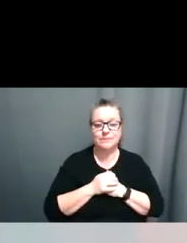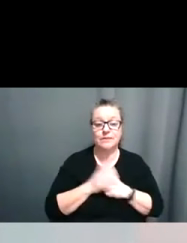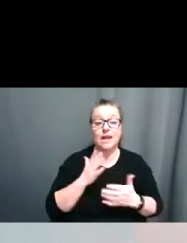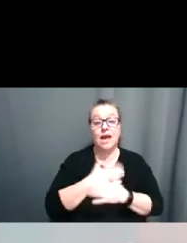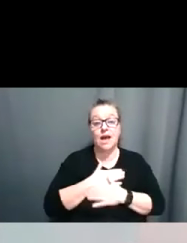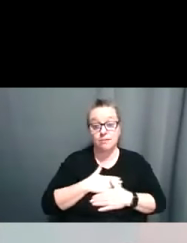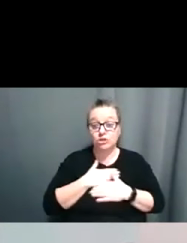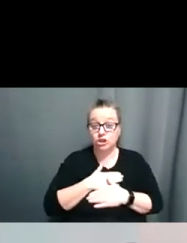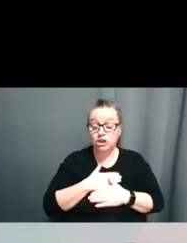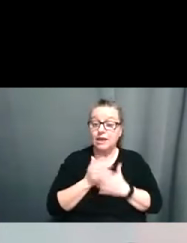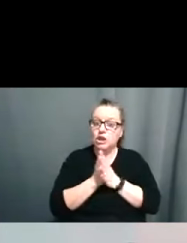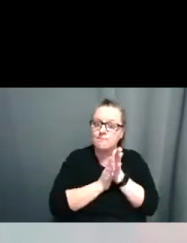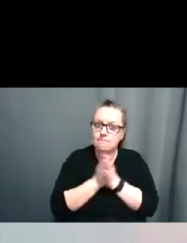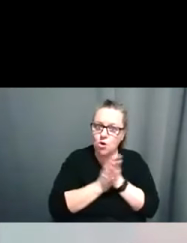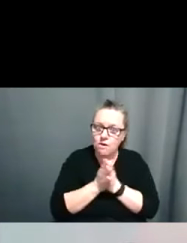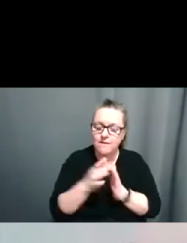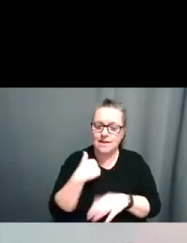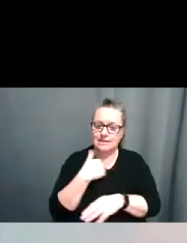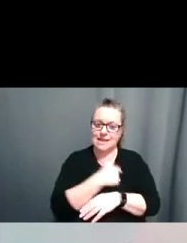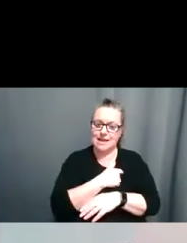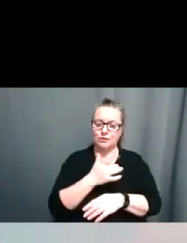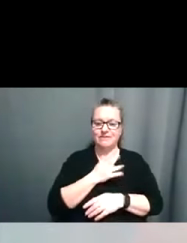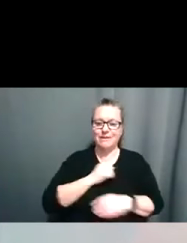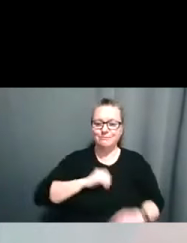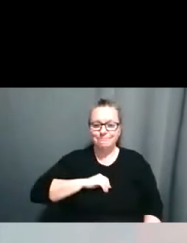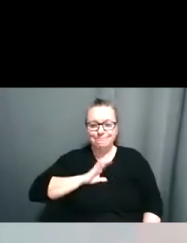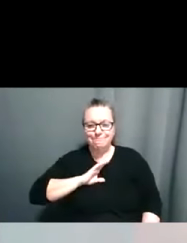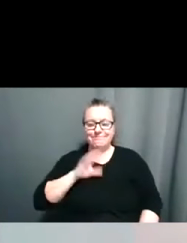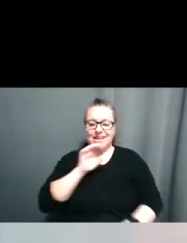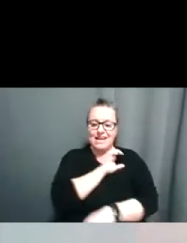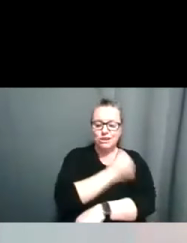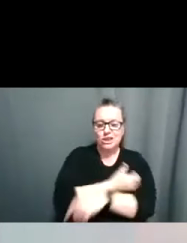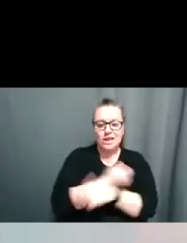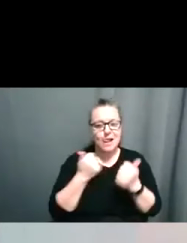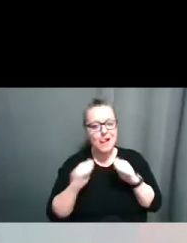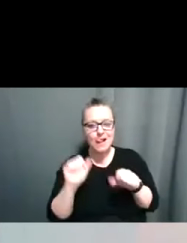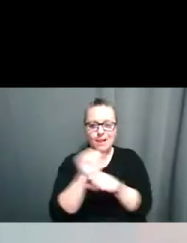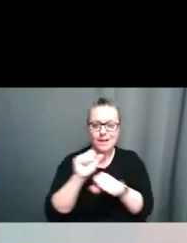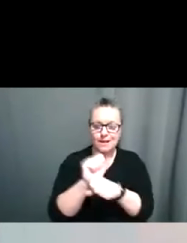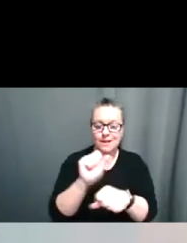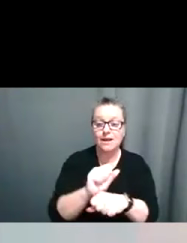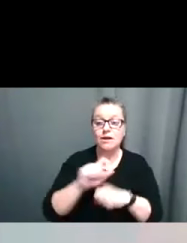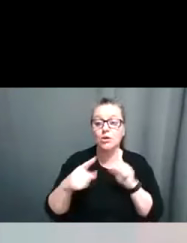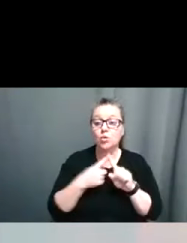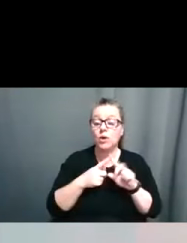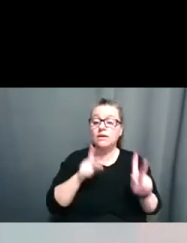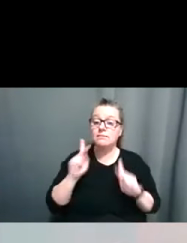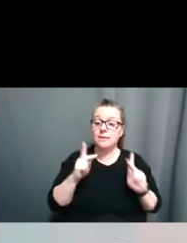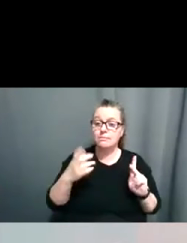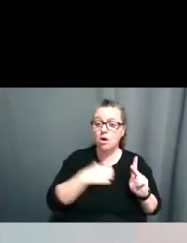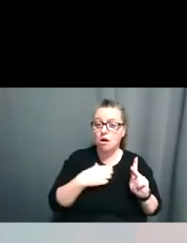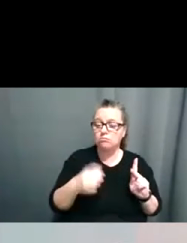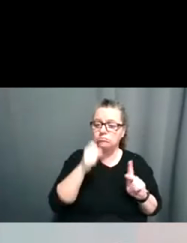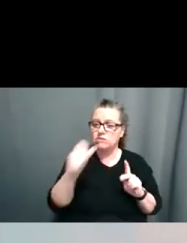Appreciation motivates us. It gives us a bounce in our step and the energy to redouble our efforts. When people complain that they don't get